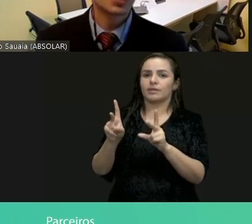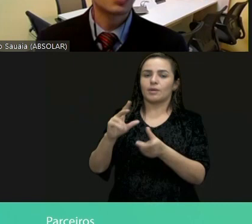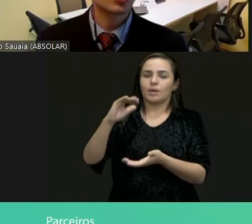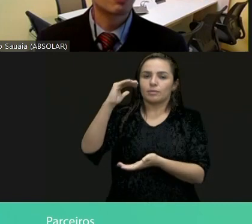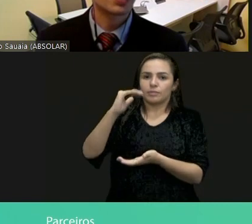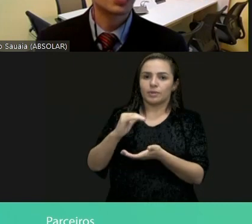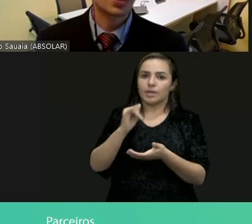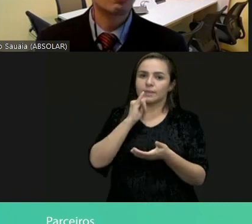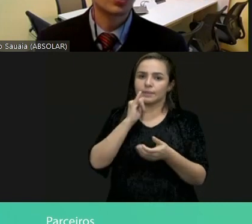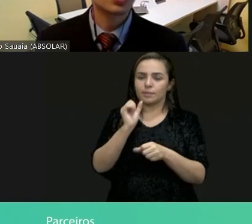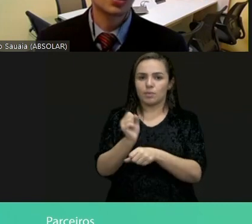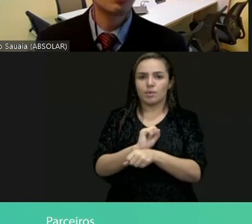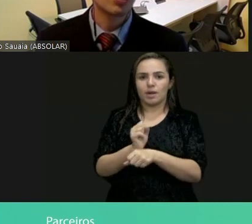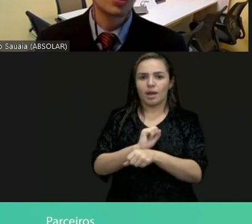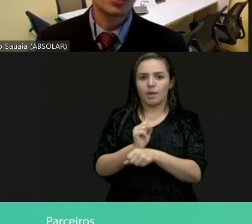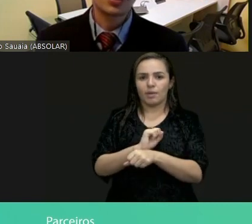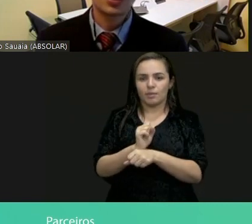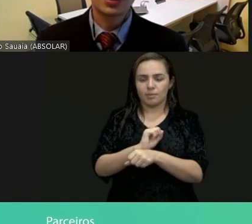And